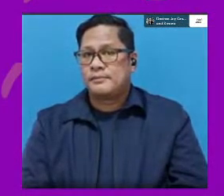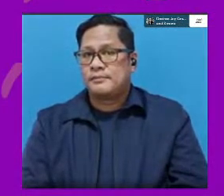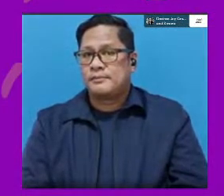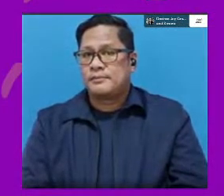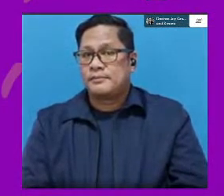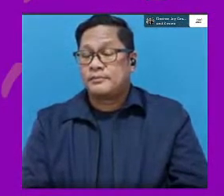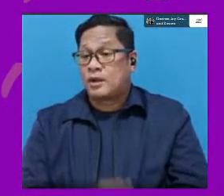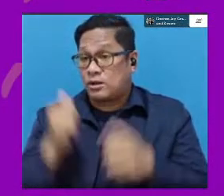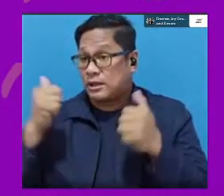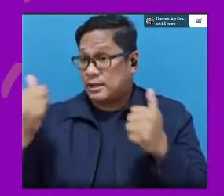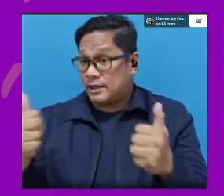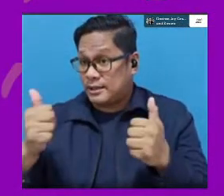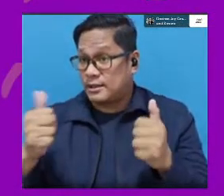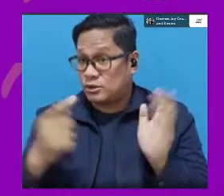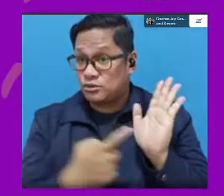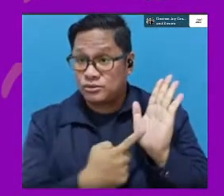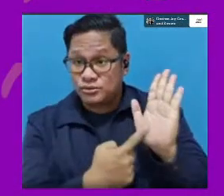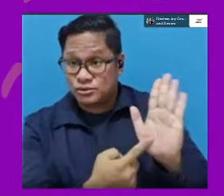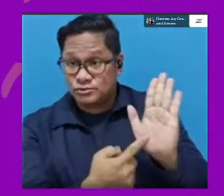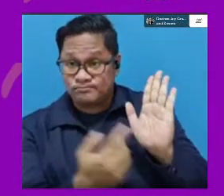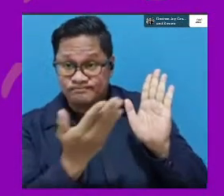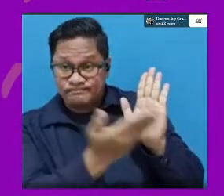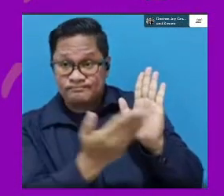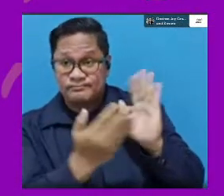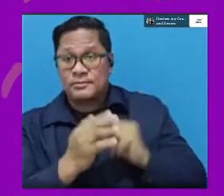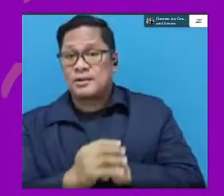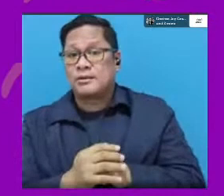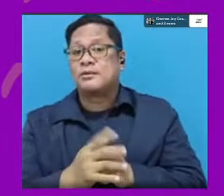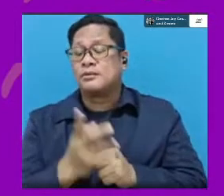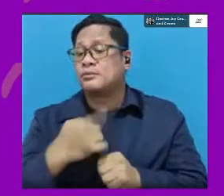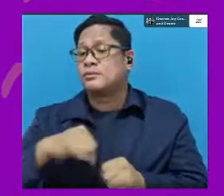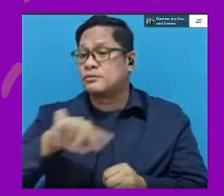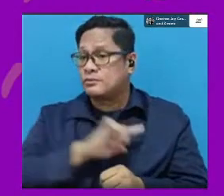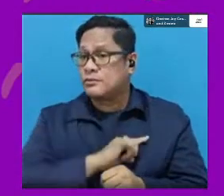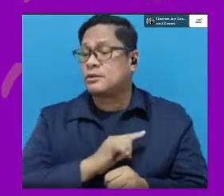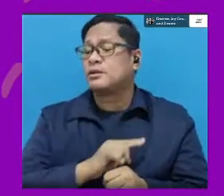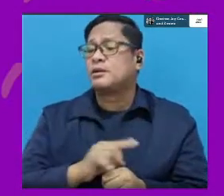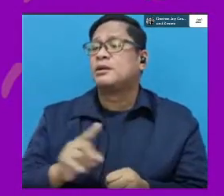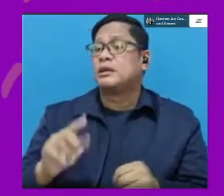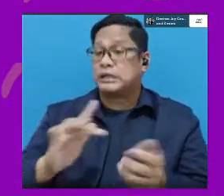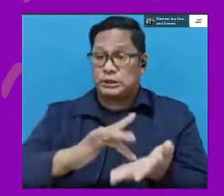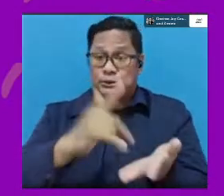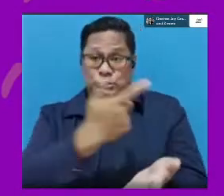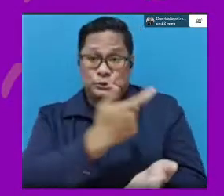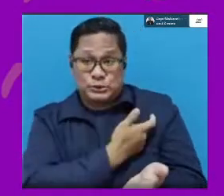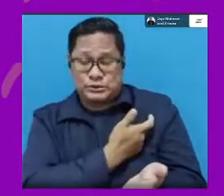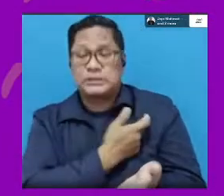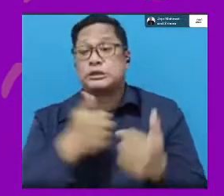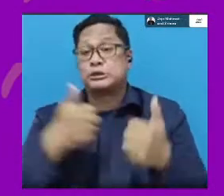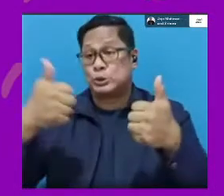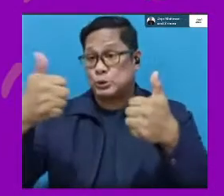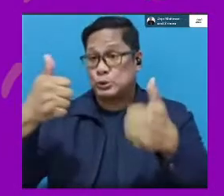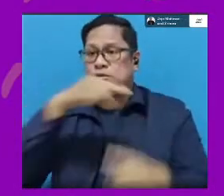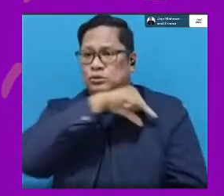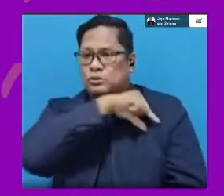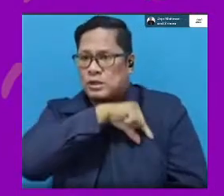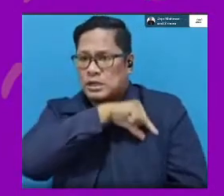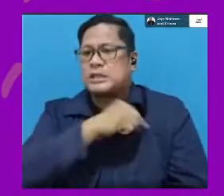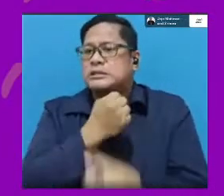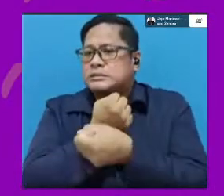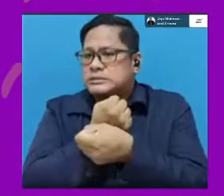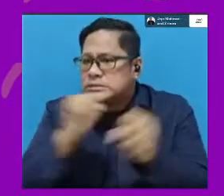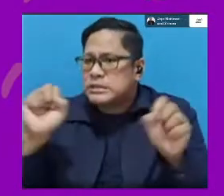Okay, just to show you that we ensure that the vaccines are of good quality, safe and